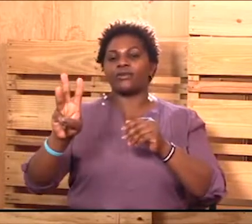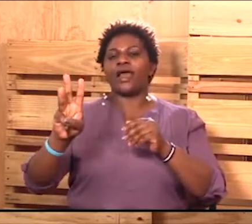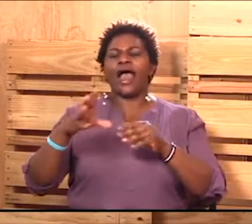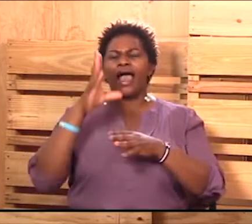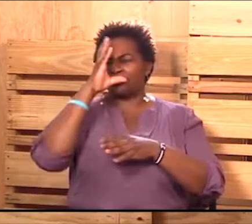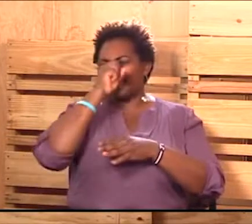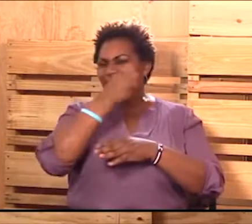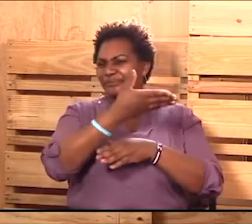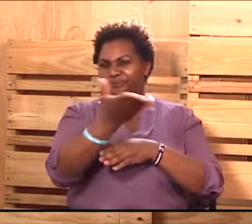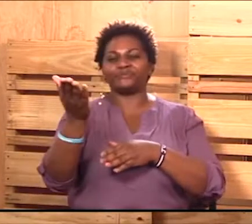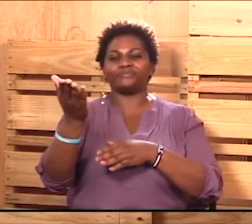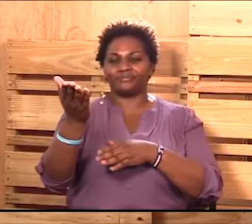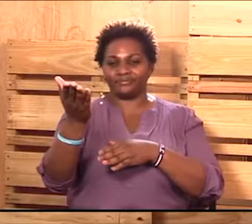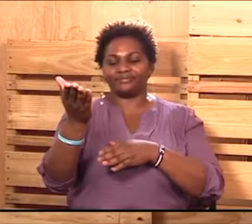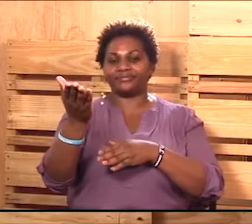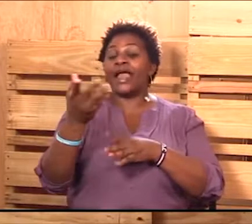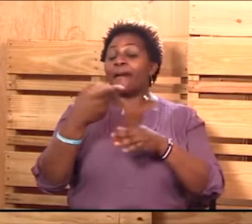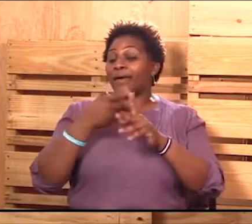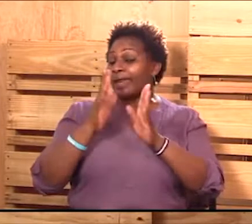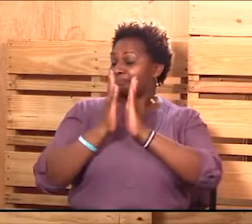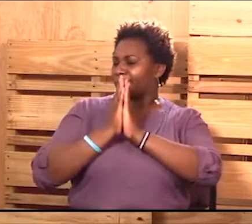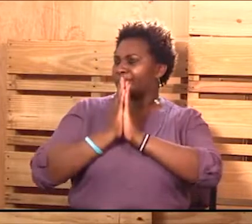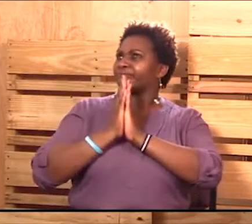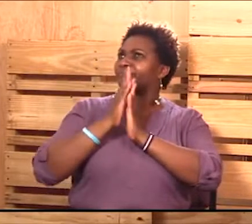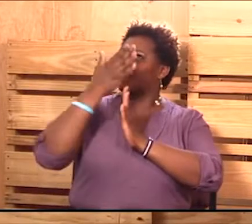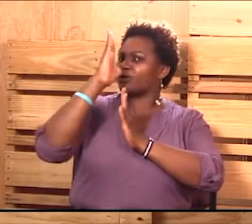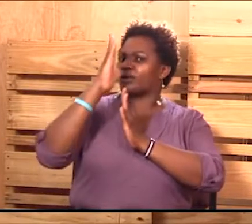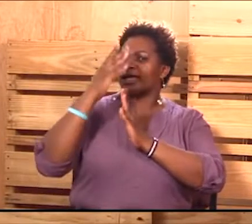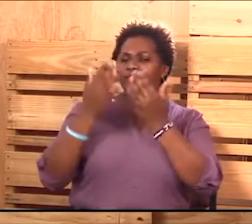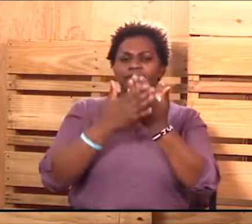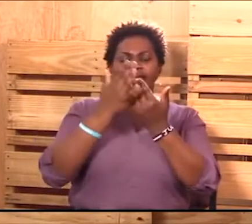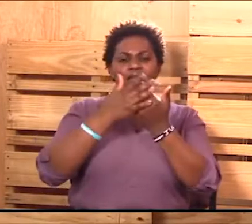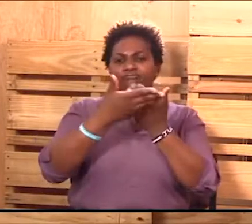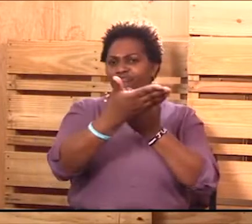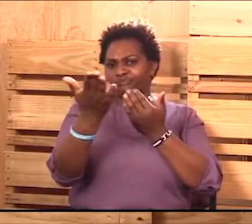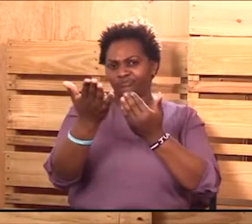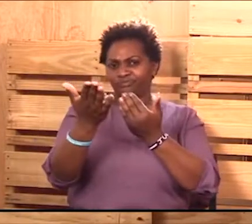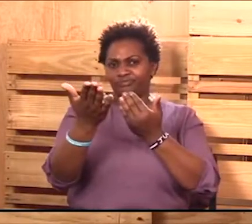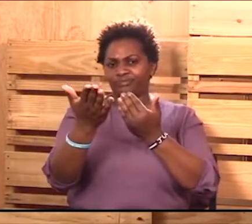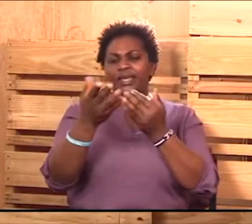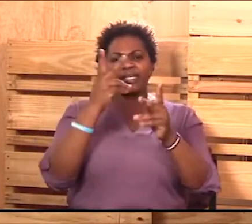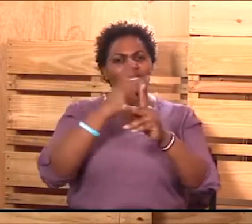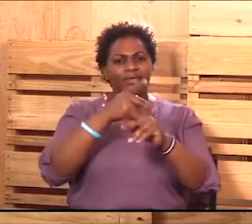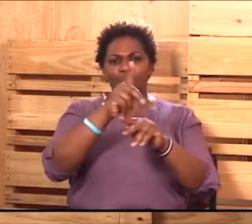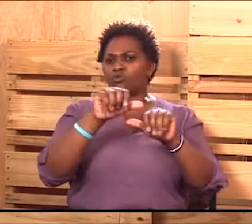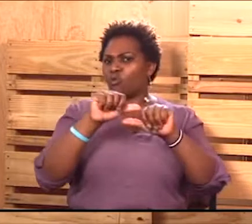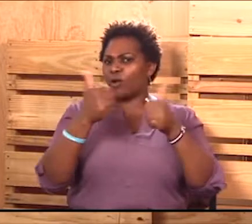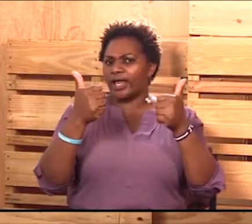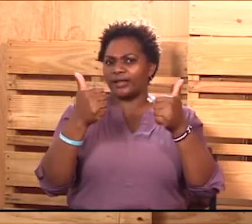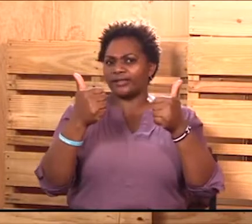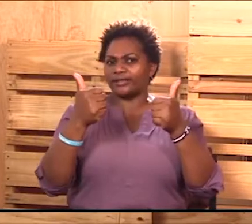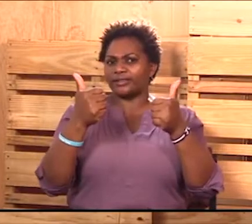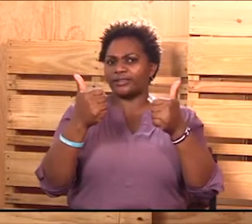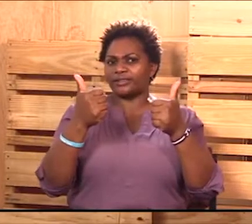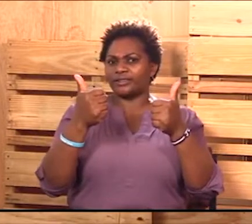miss all of you. But I pray that God has been taking care of you, has been keeping you well,